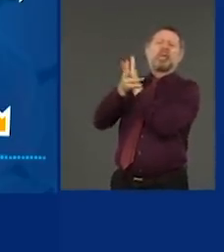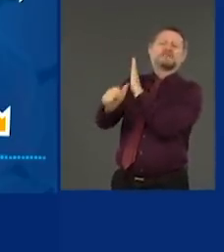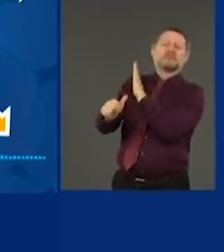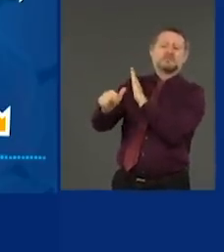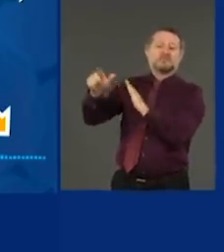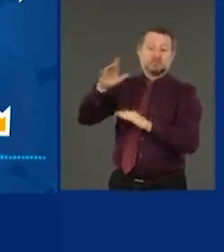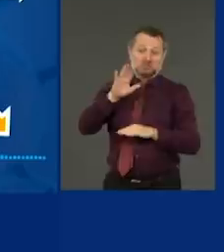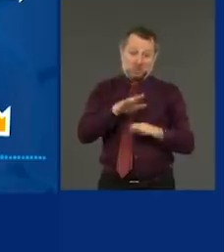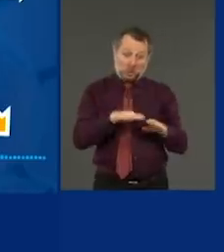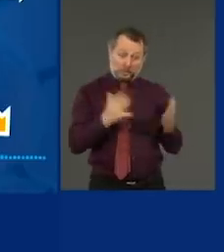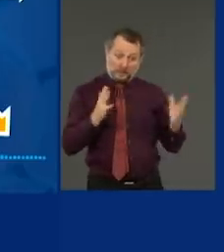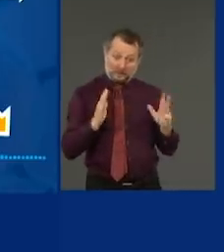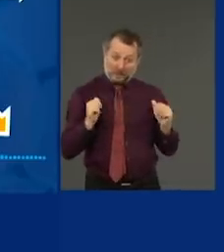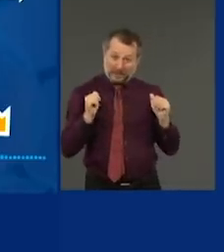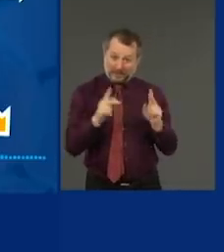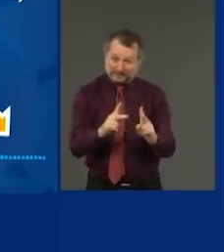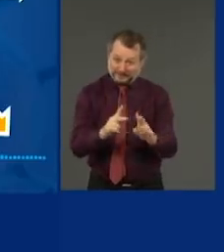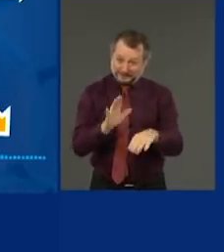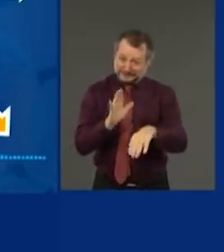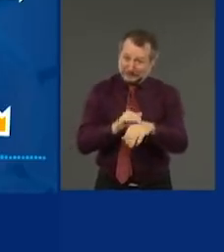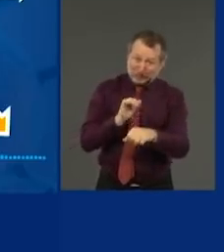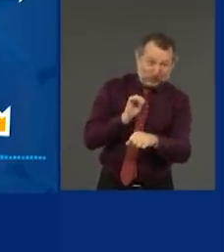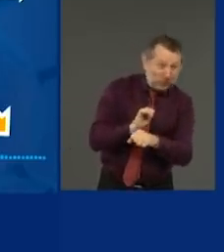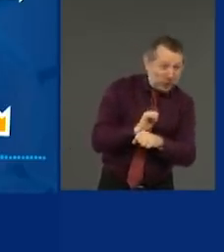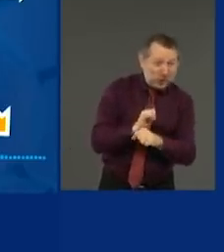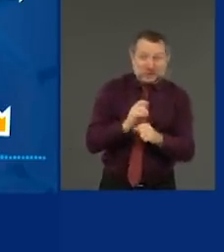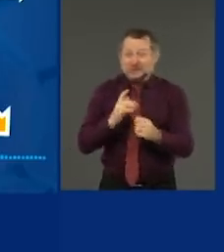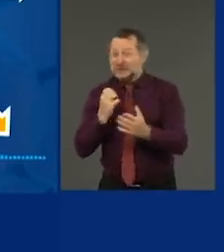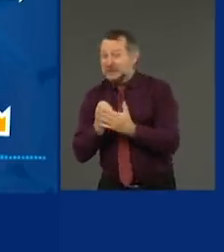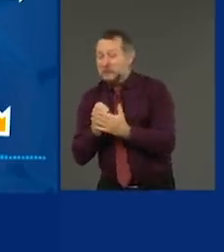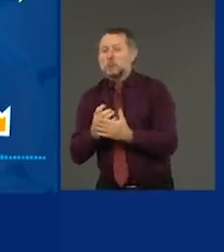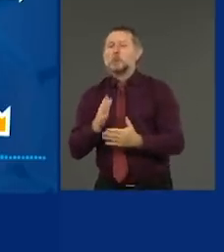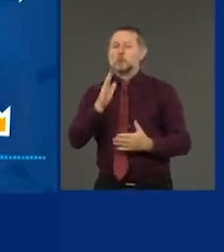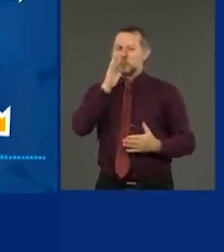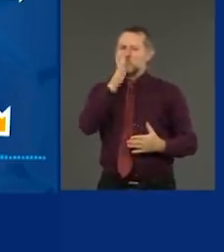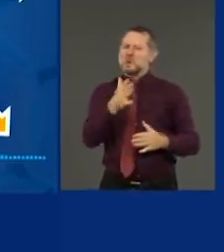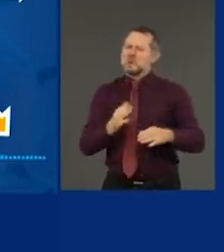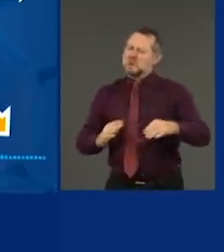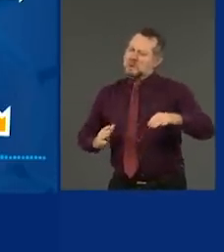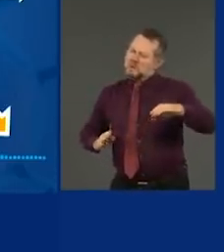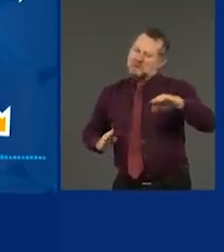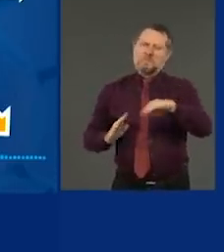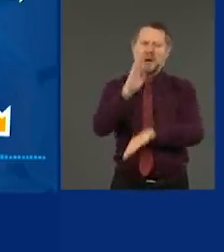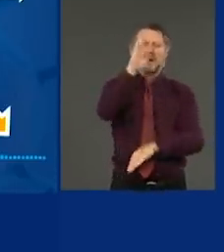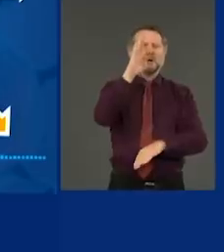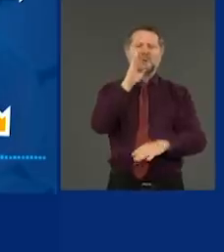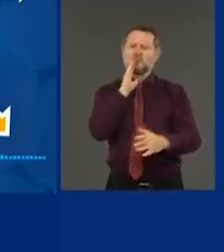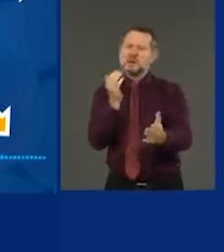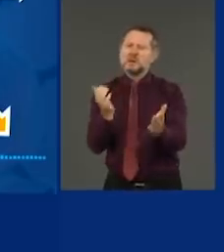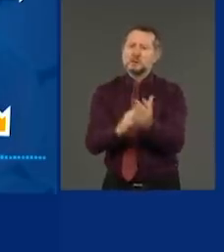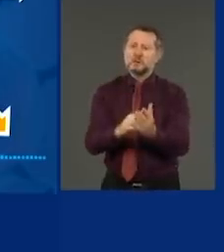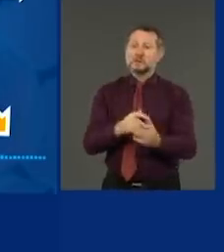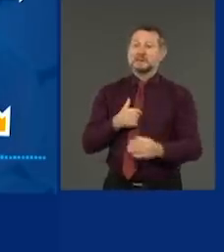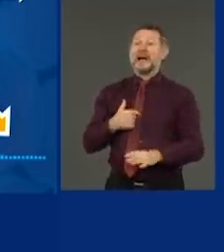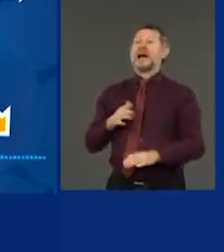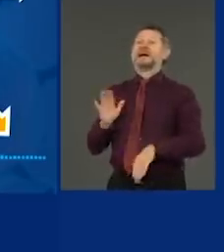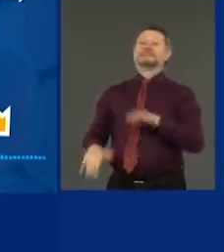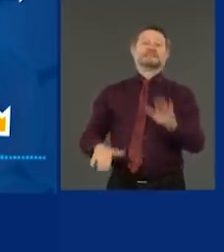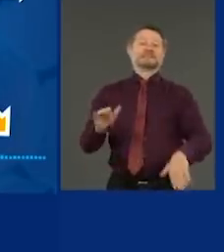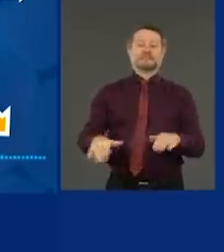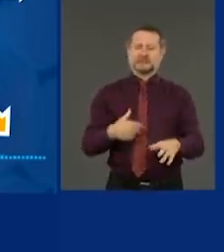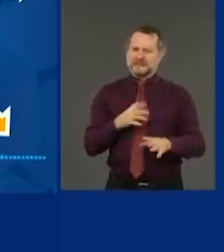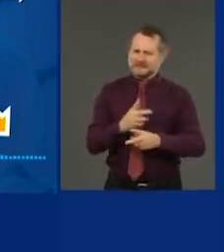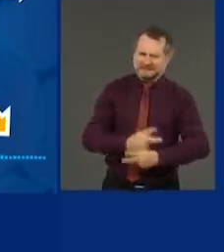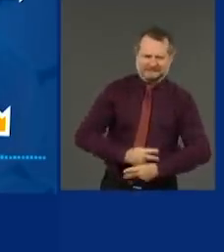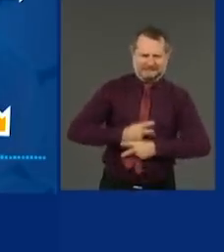infection rate would go up. We said, well, maybe if we were very careful and we do it right and it's